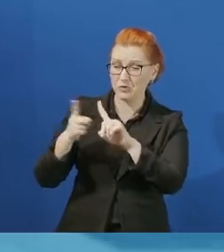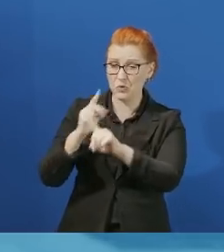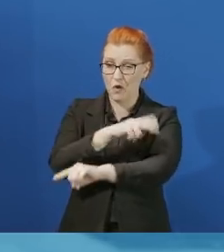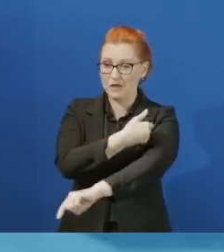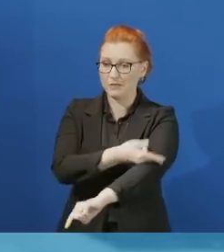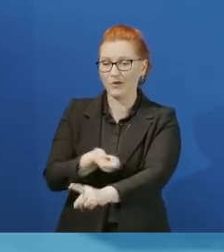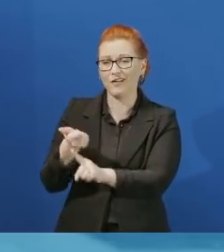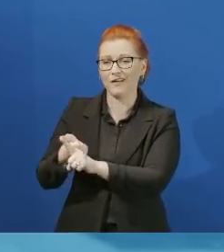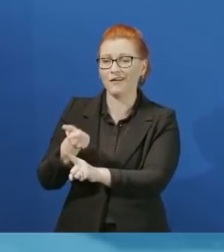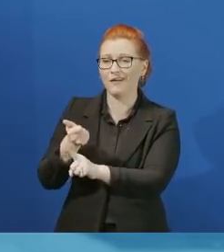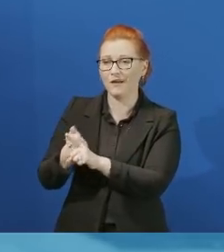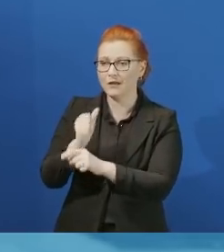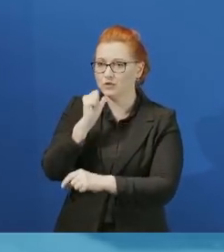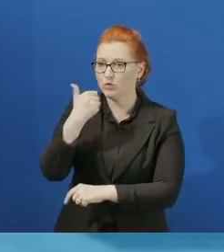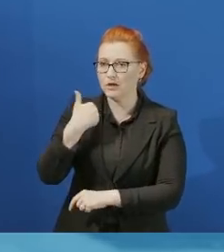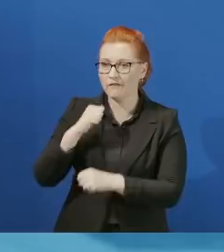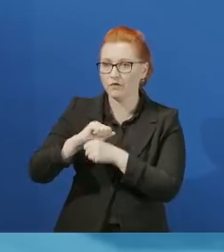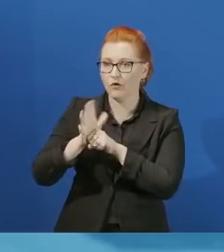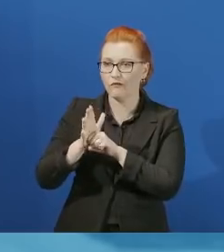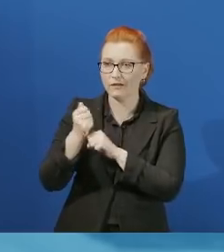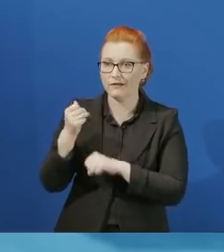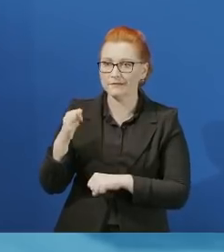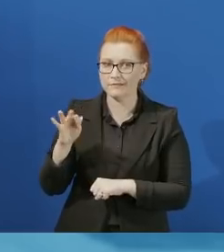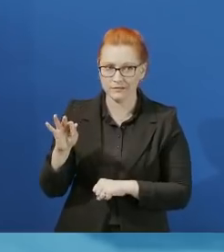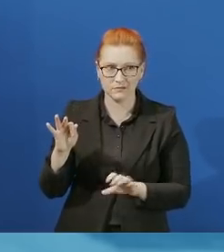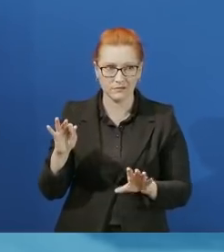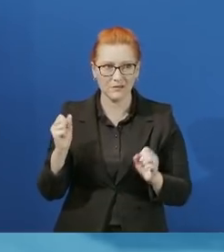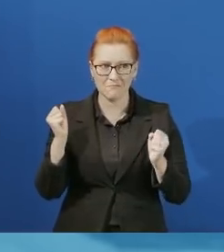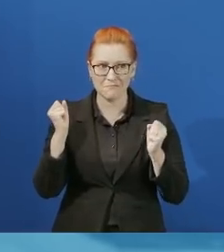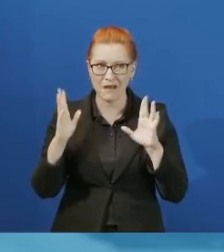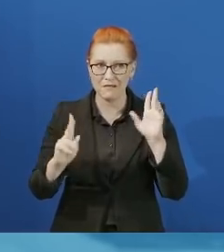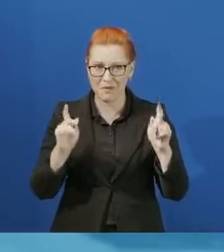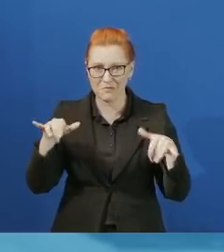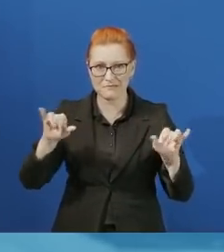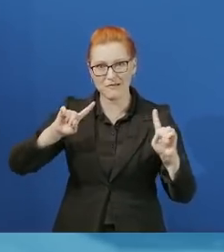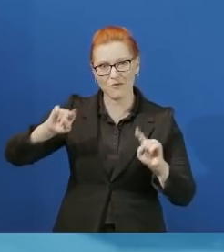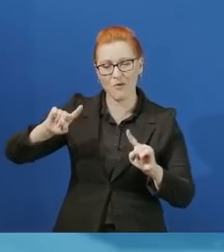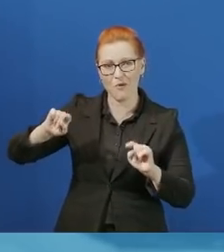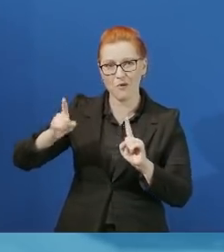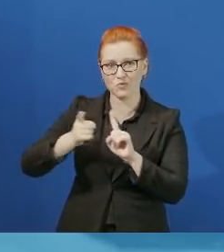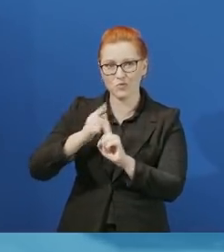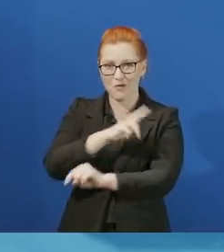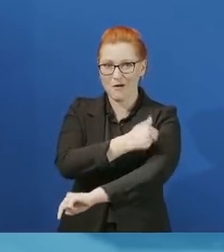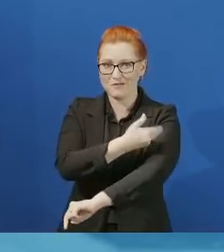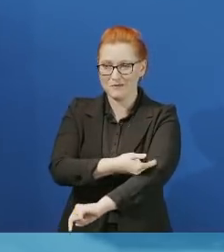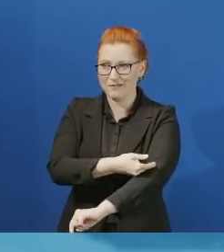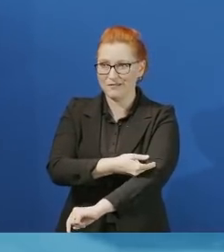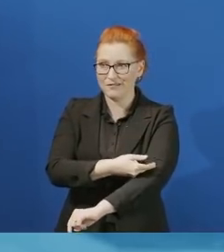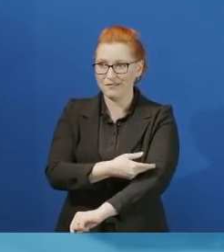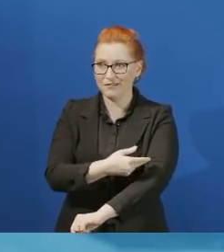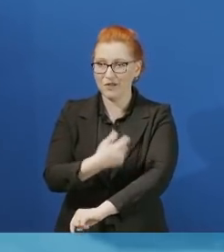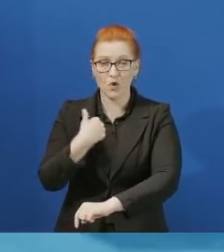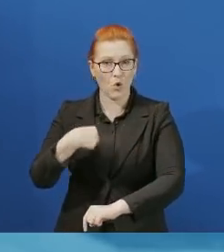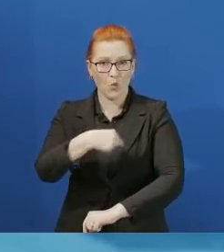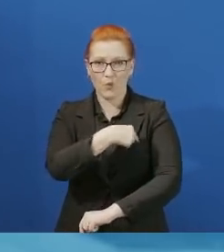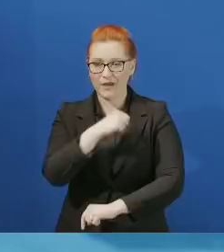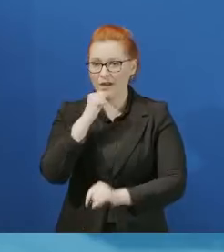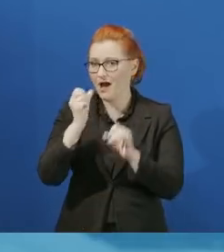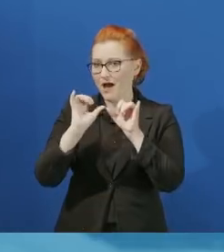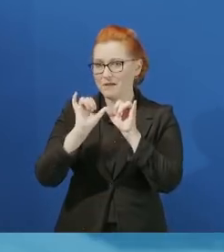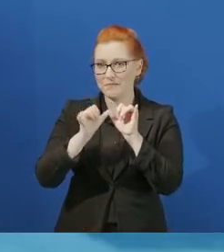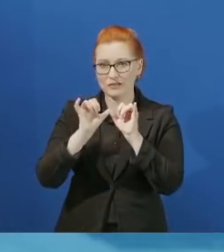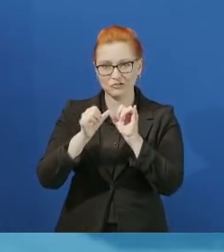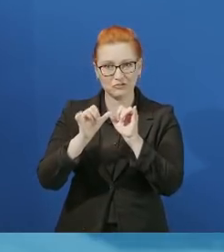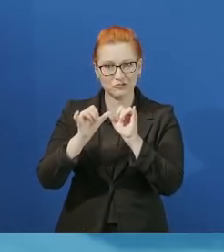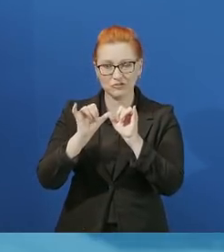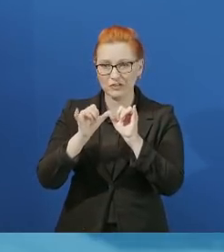we're measuring the healthcare capacity for the pandemic. okay? Remember, it wasn't that long